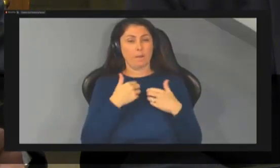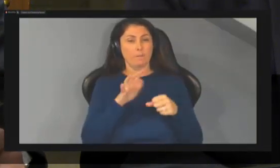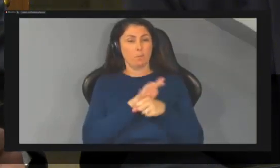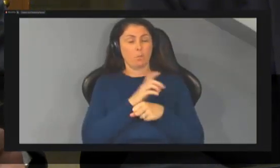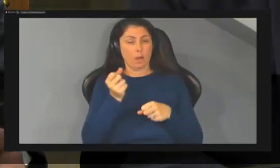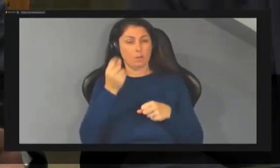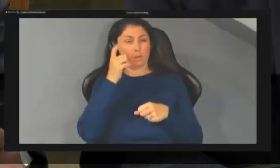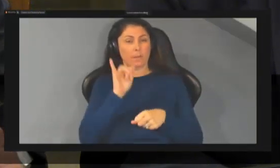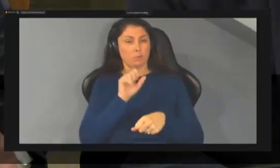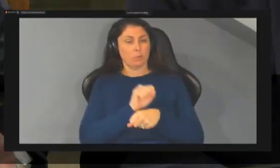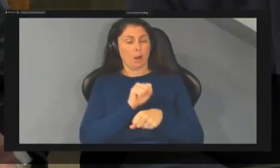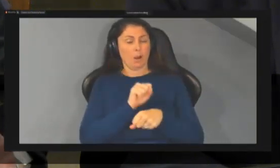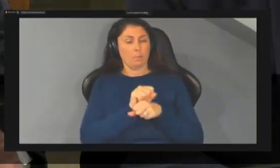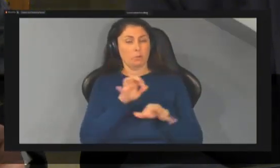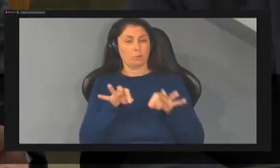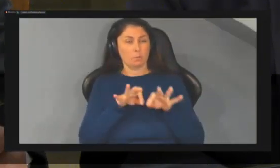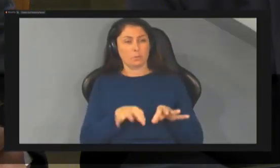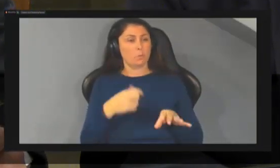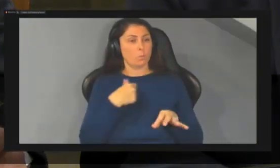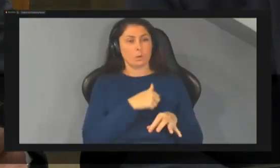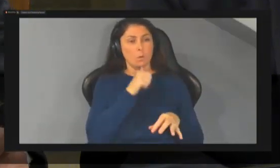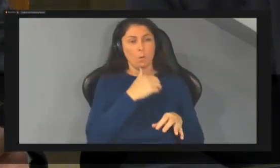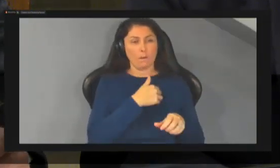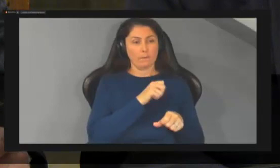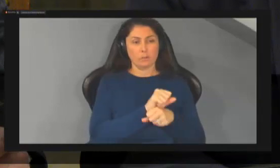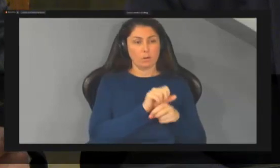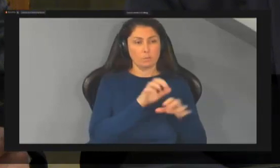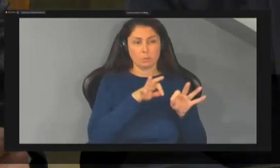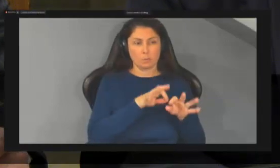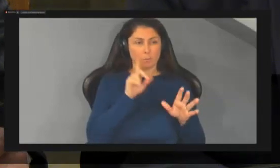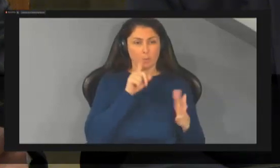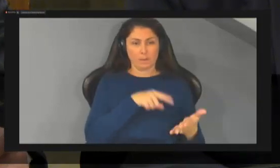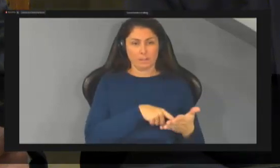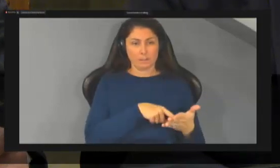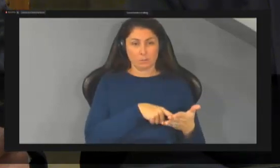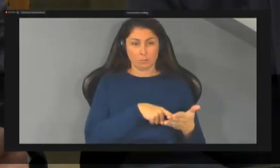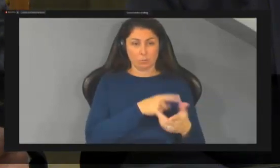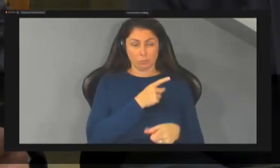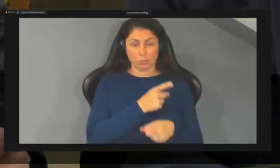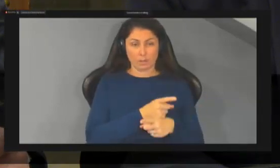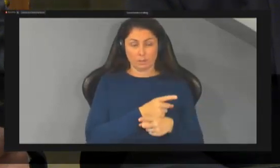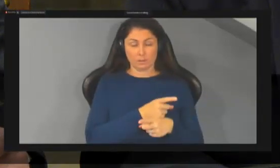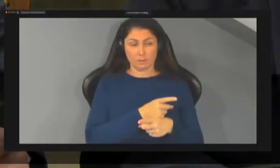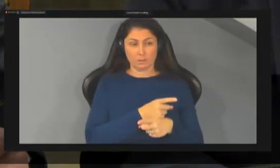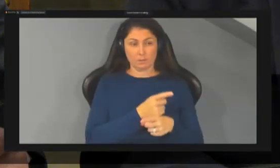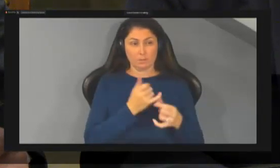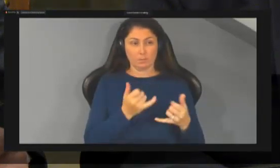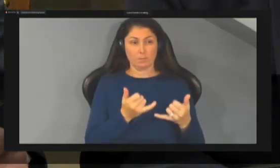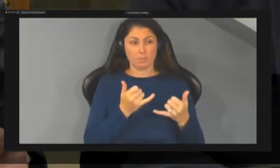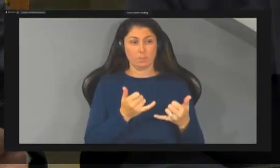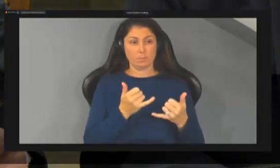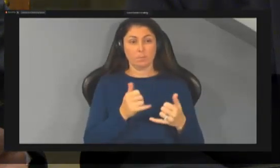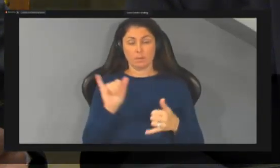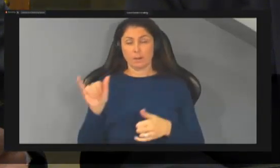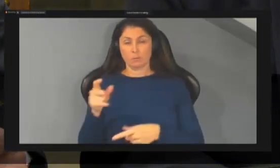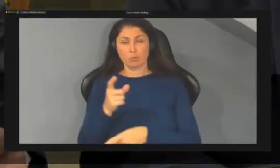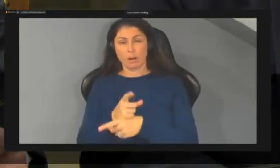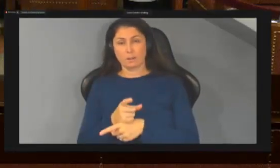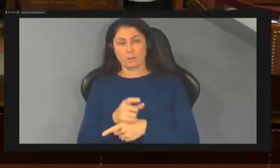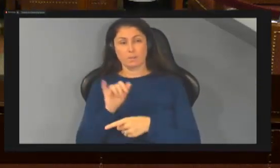description. And we don't have a job description for this. Is that correct at this point in time? That is correct. Yeah. The